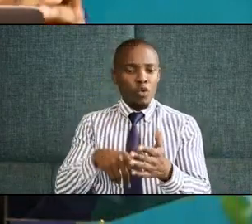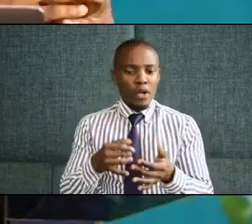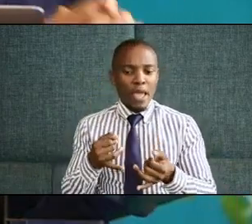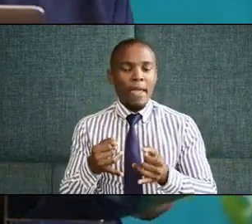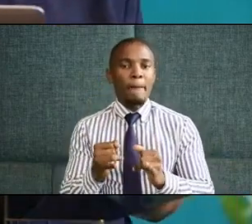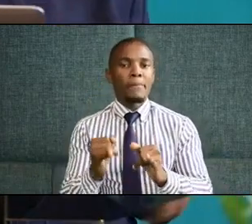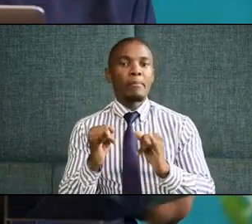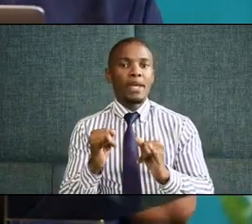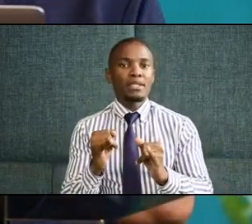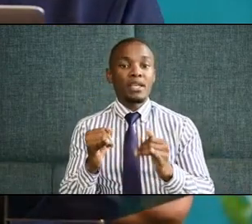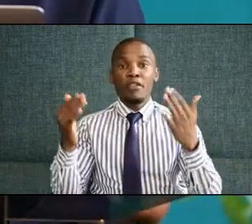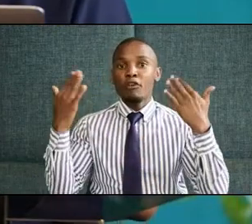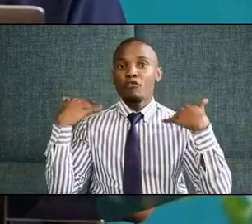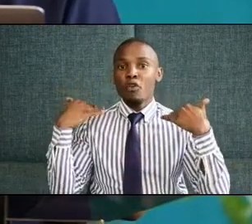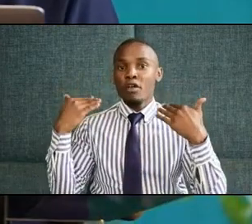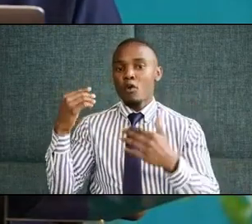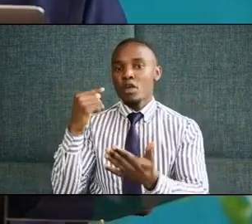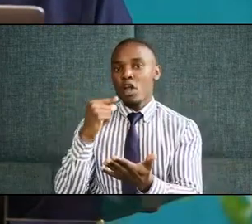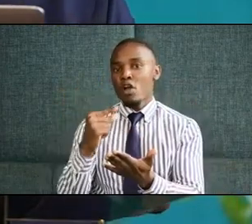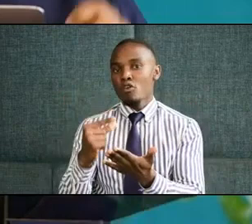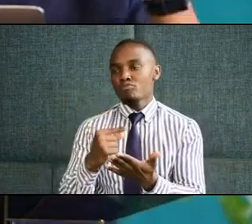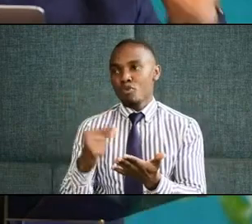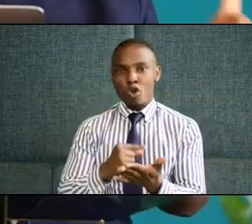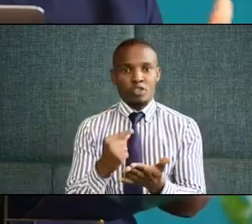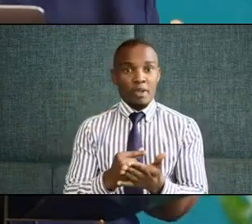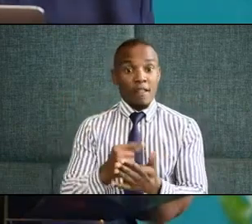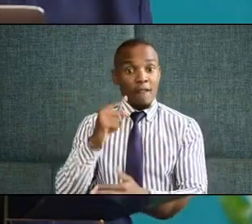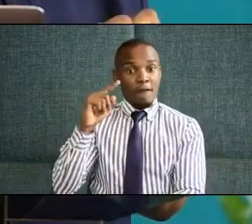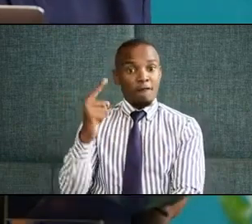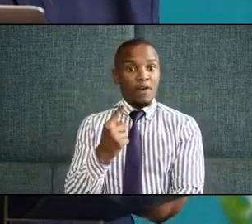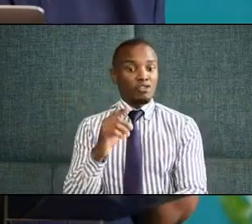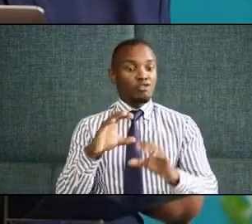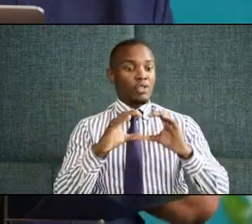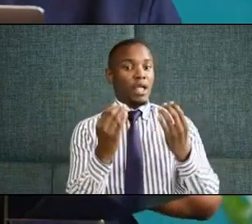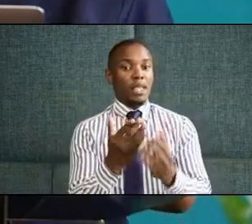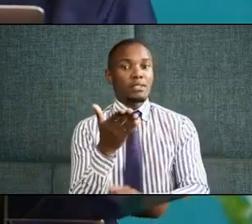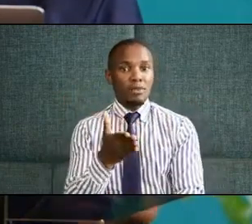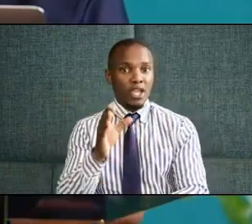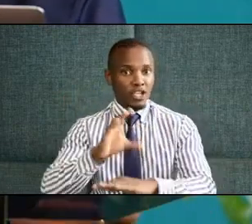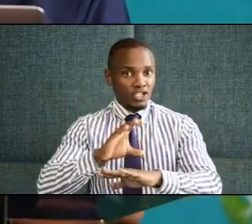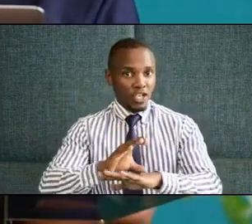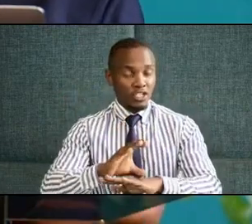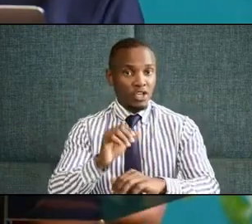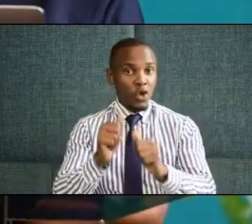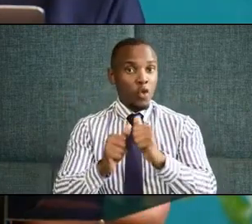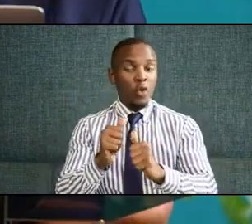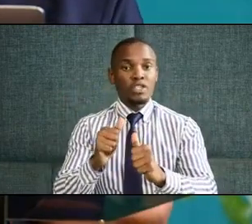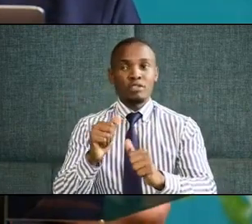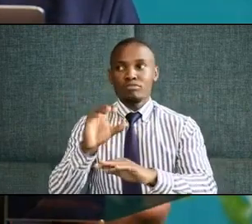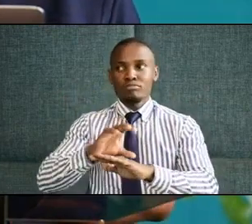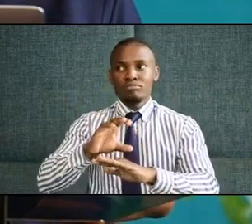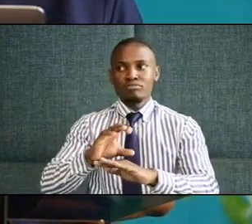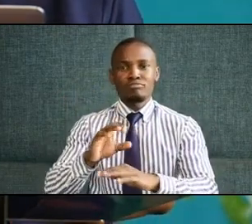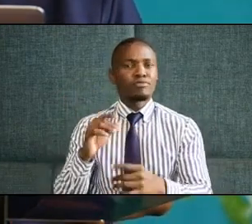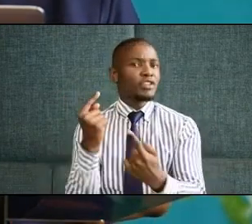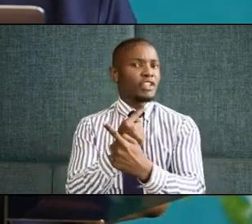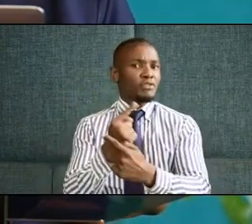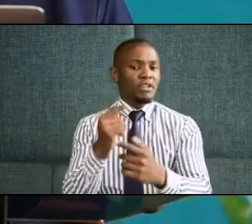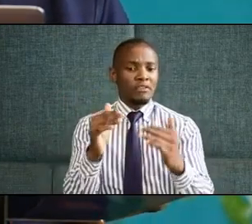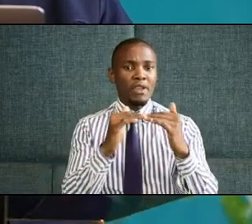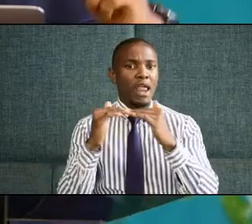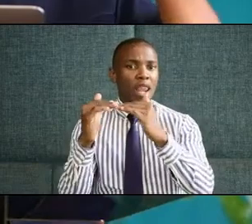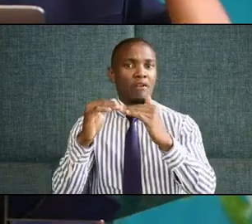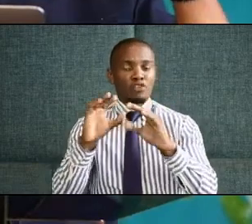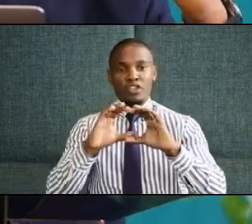this everlasting gospel first to the classes the church hitherto is not able to reach, the upper classes of the